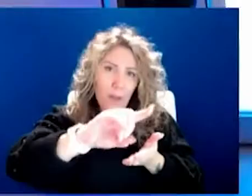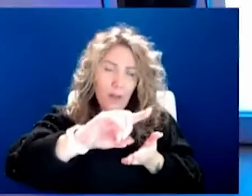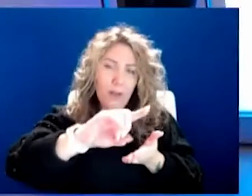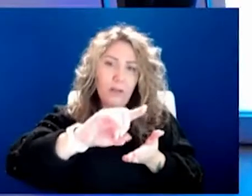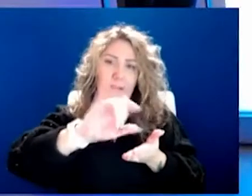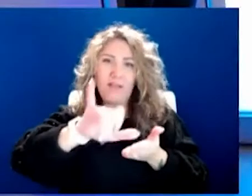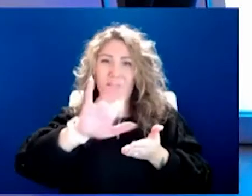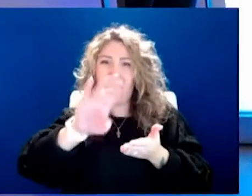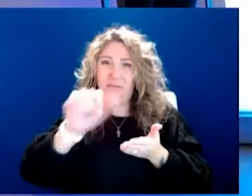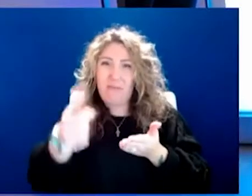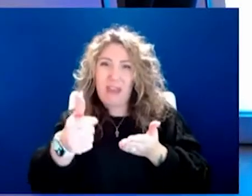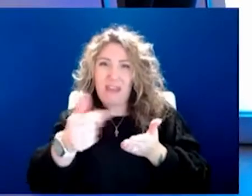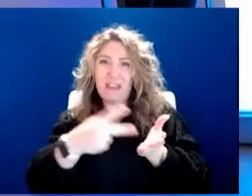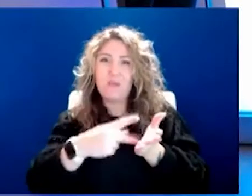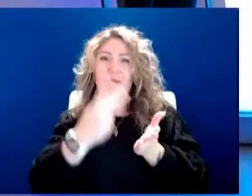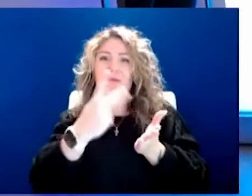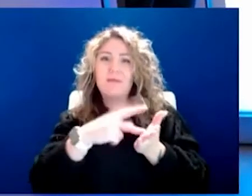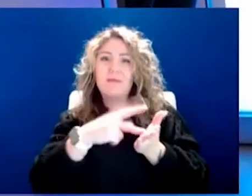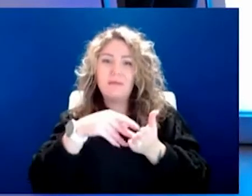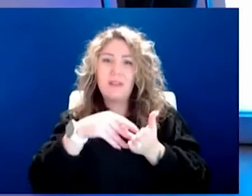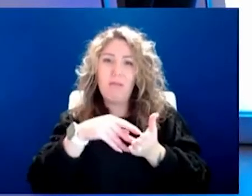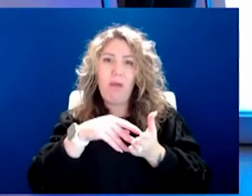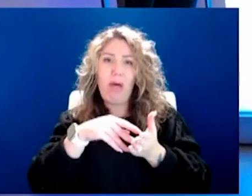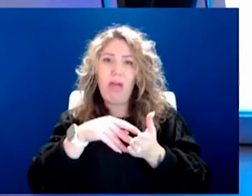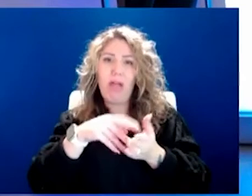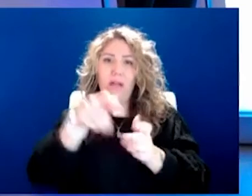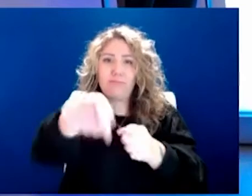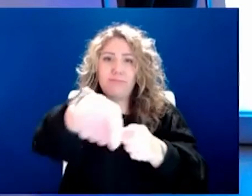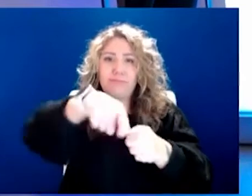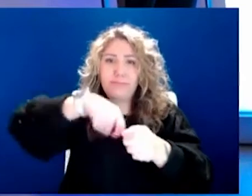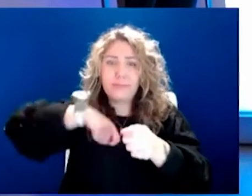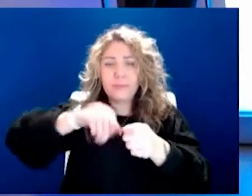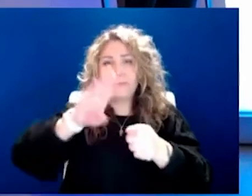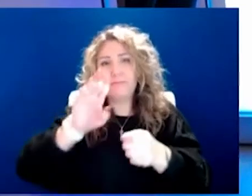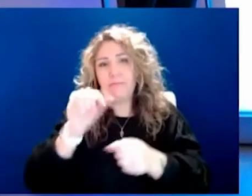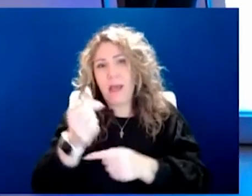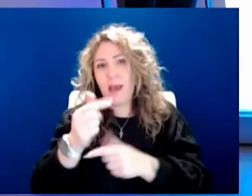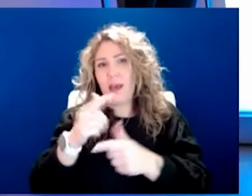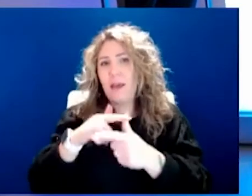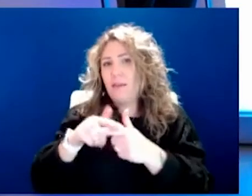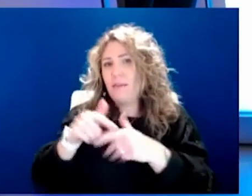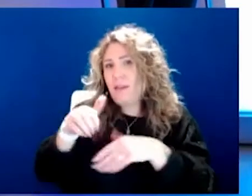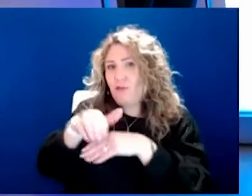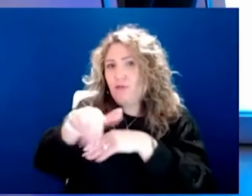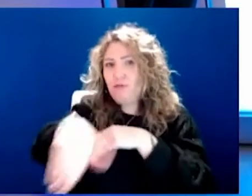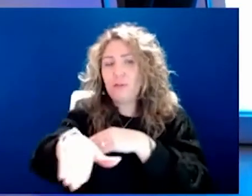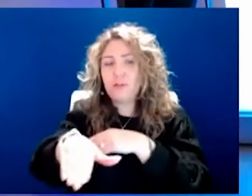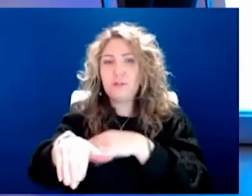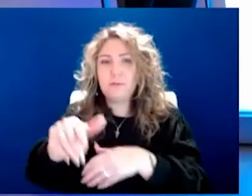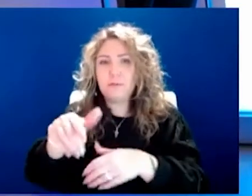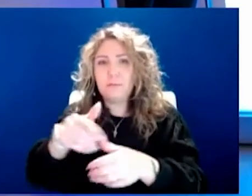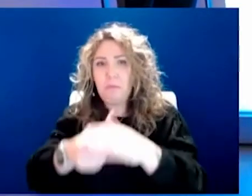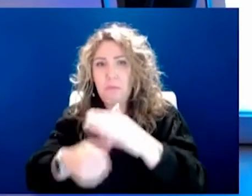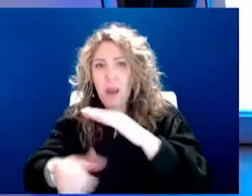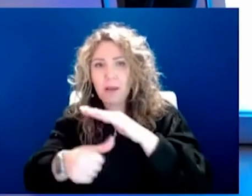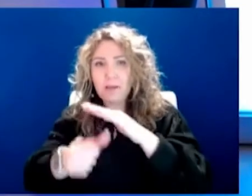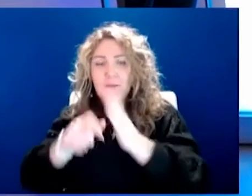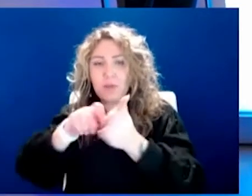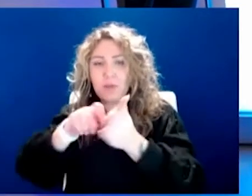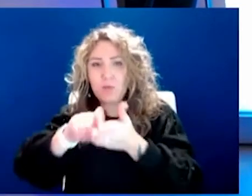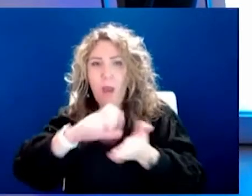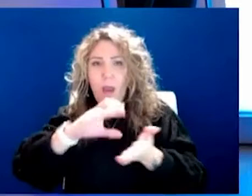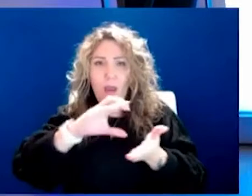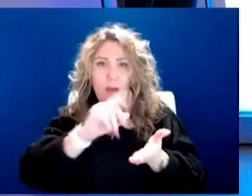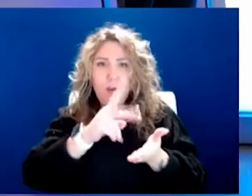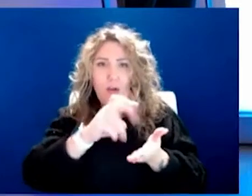double bagged up on the ICU floors and then transported down. And you write COVID on there so that anybody